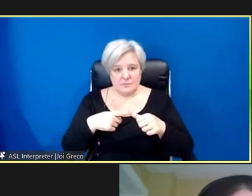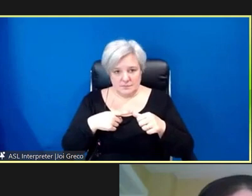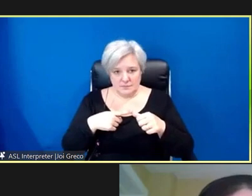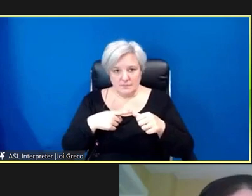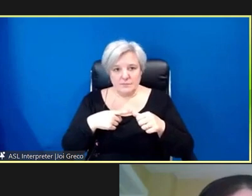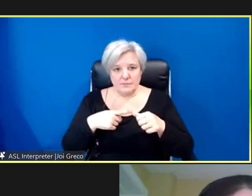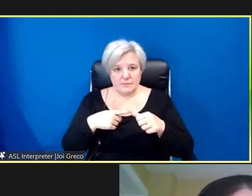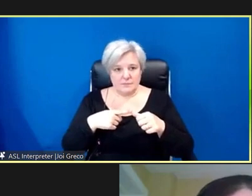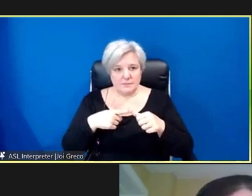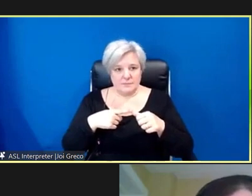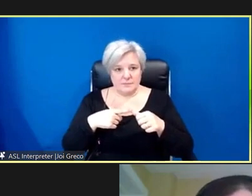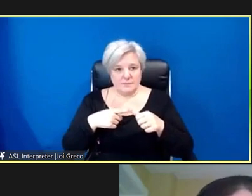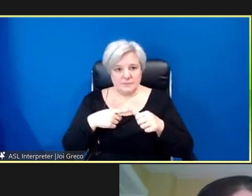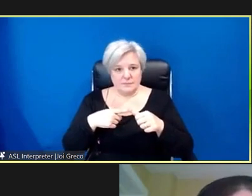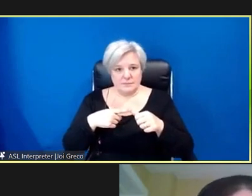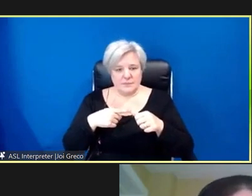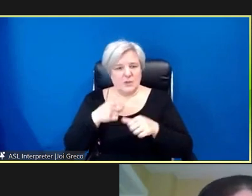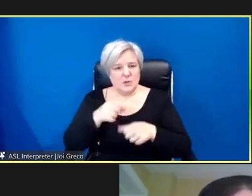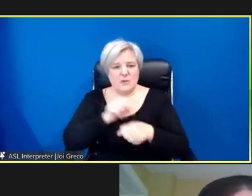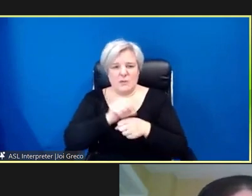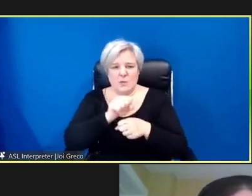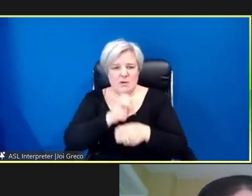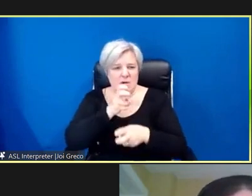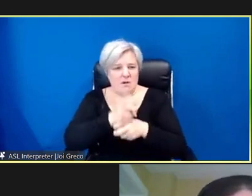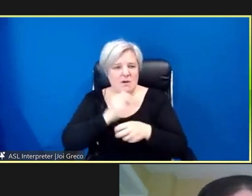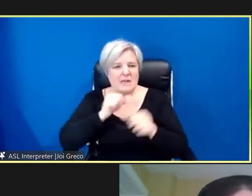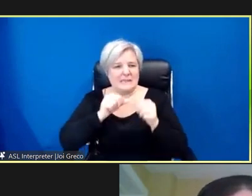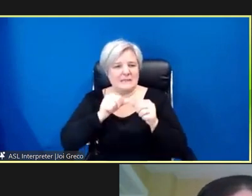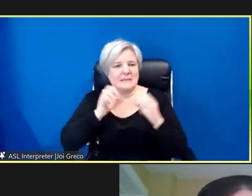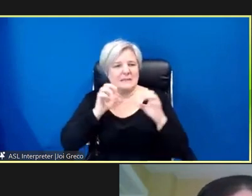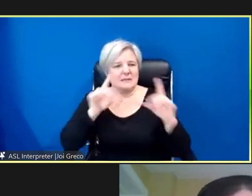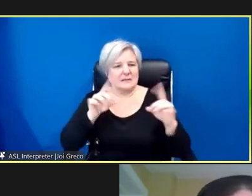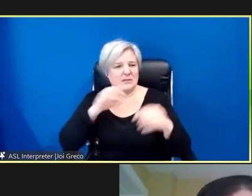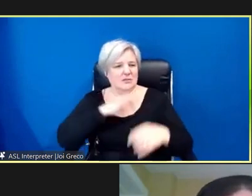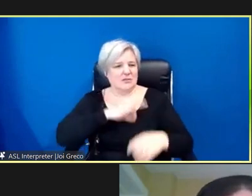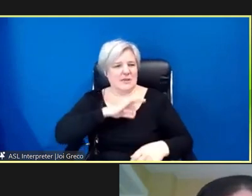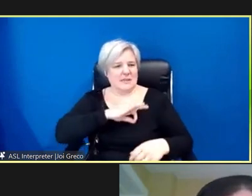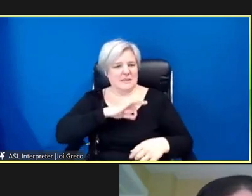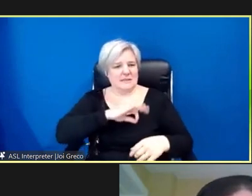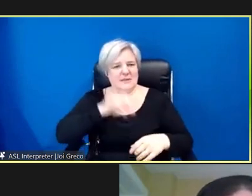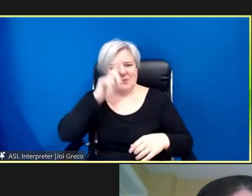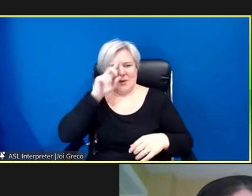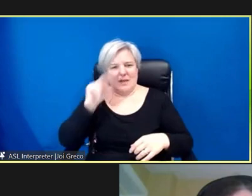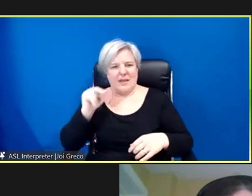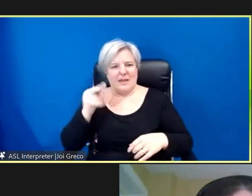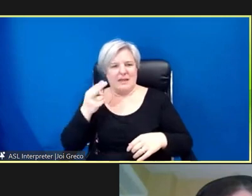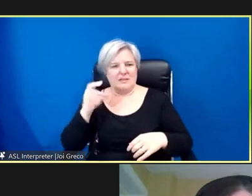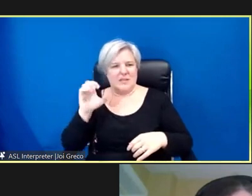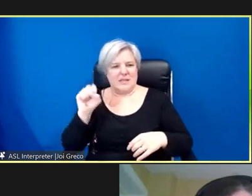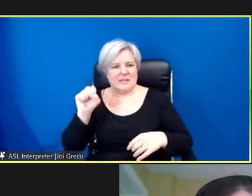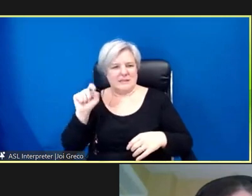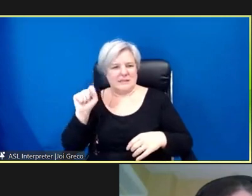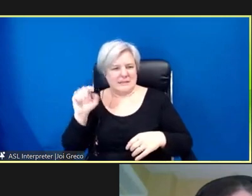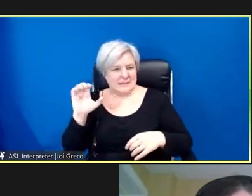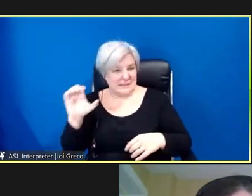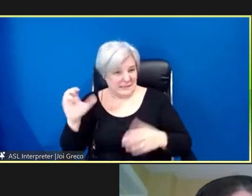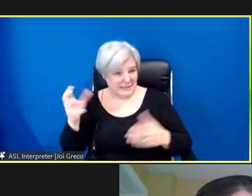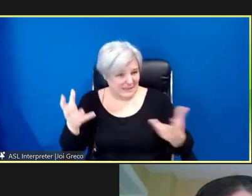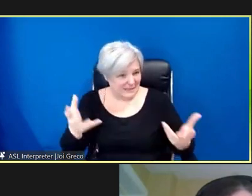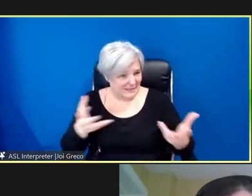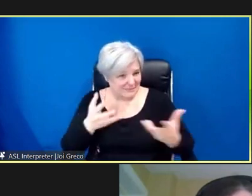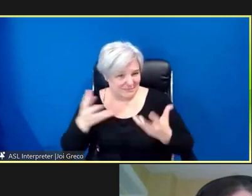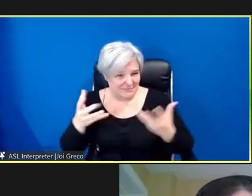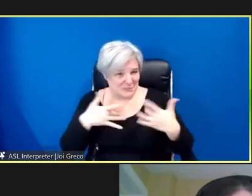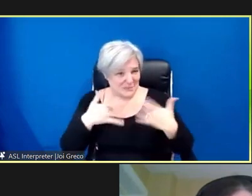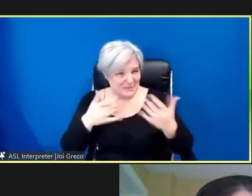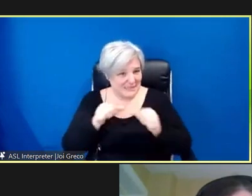you comment on, you've worked so hard about the continuing education credits that are around the NHSTC and